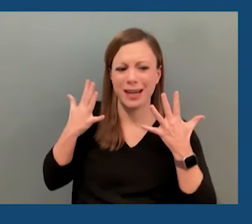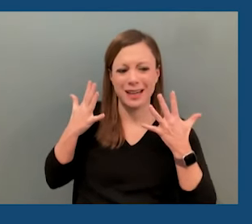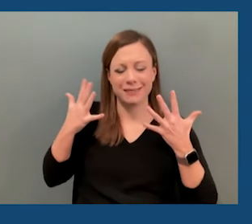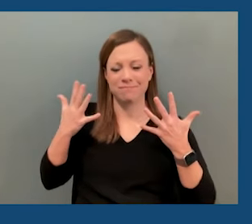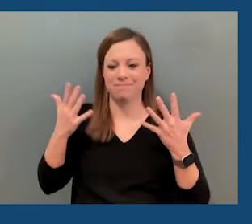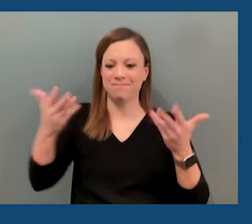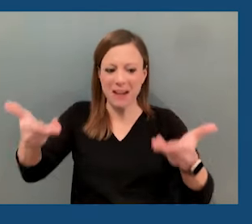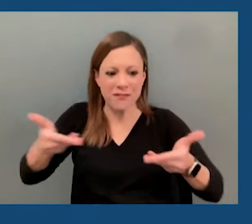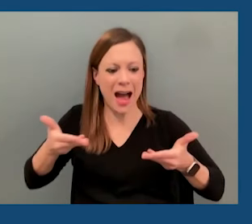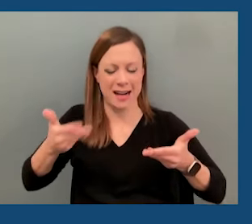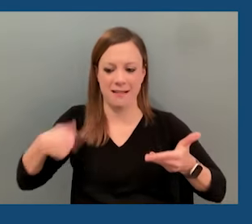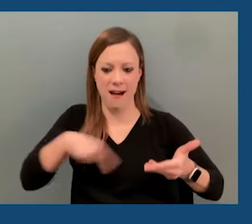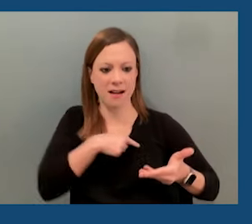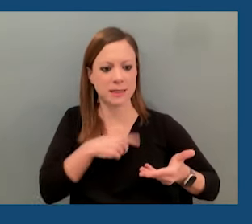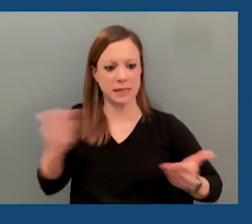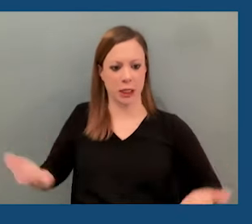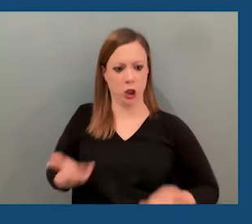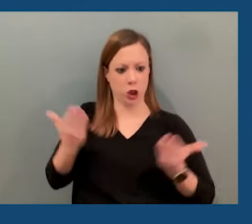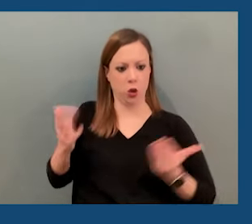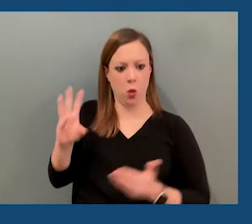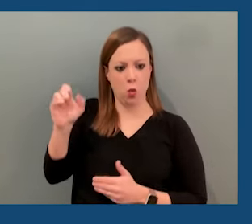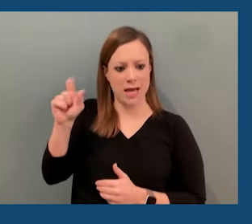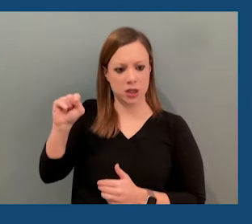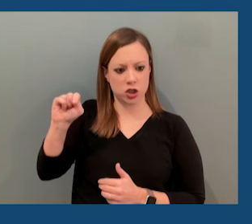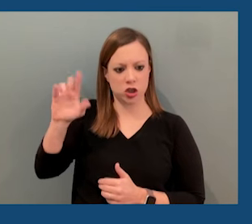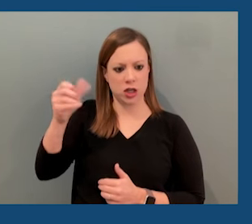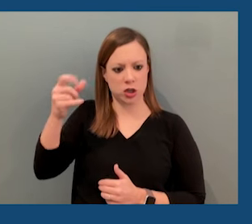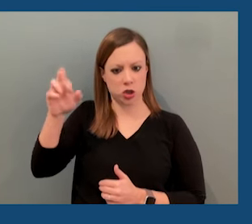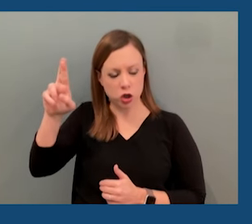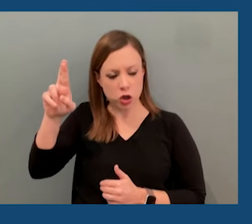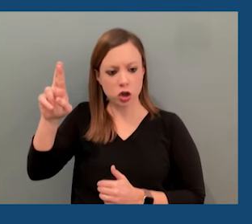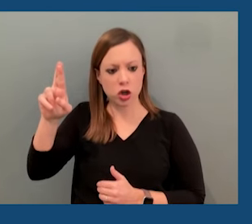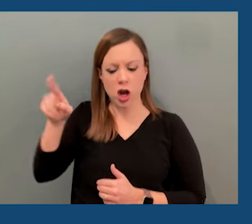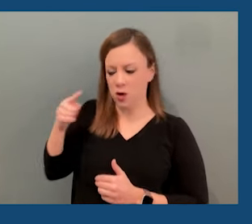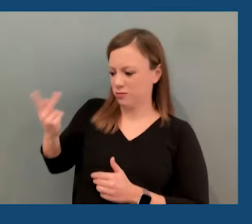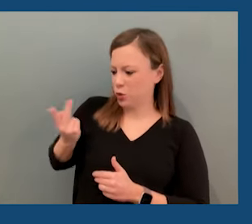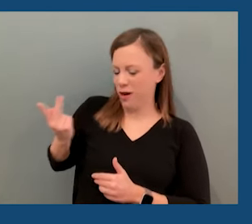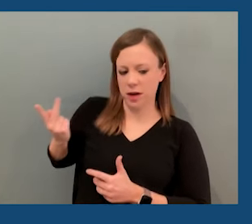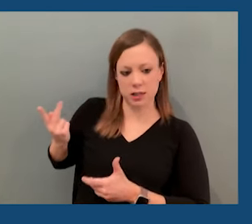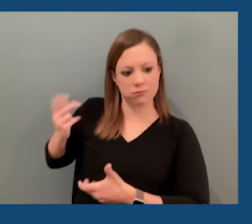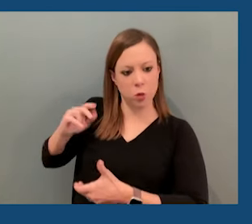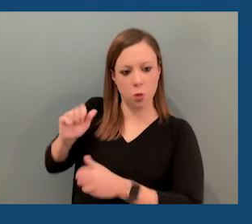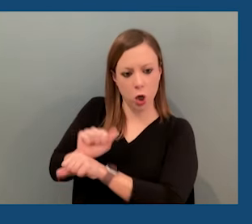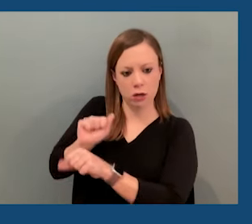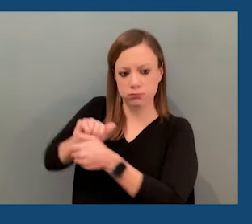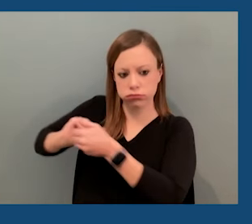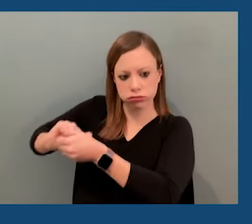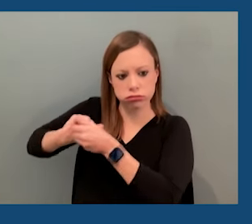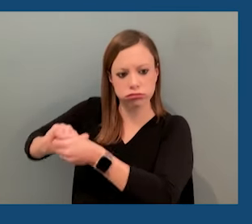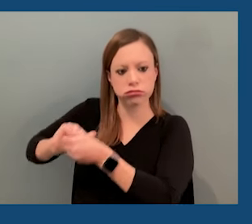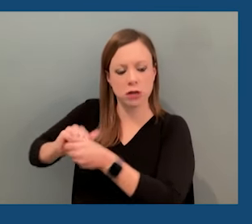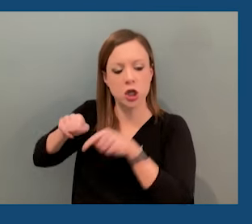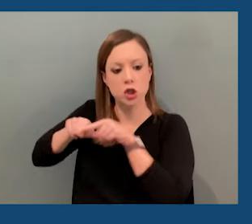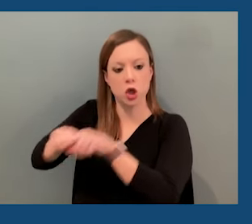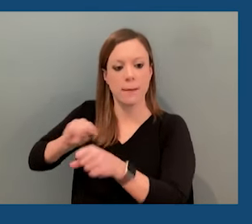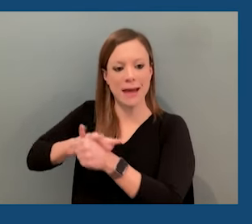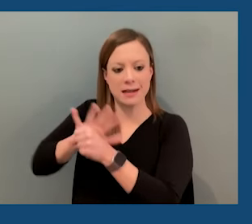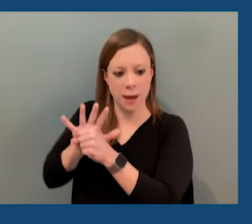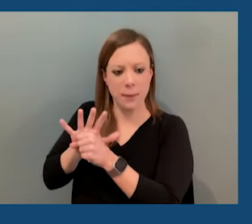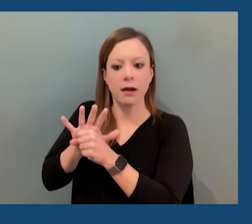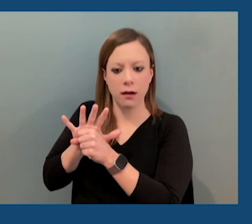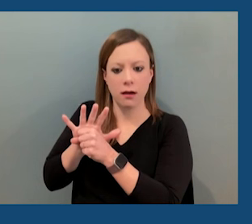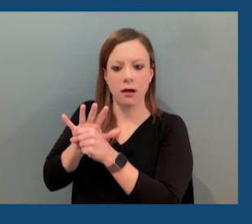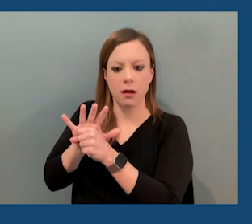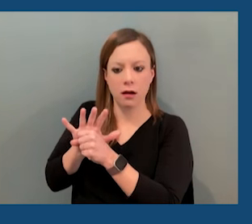really challenging times. We worked closely during the pandemic to just to give some relief and support to the people of your county. You were right there on the